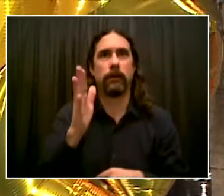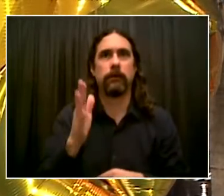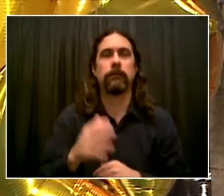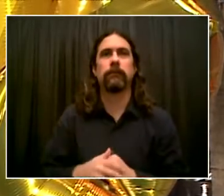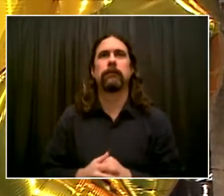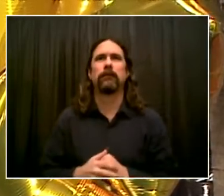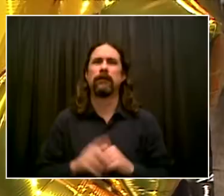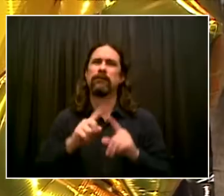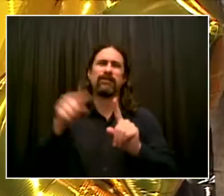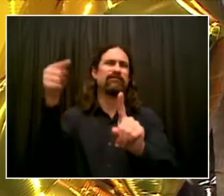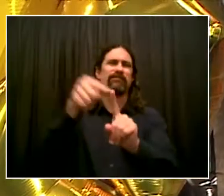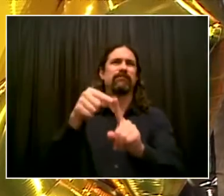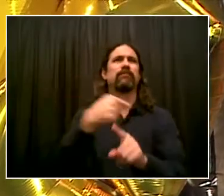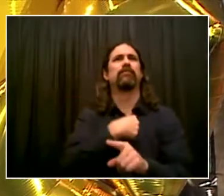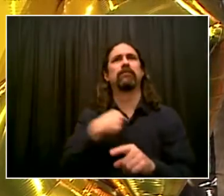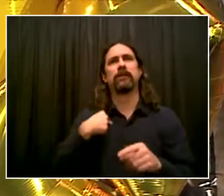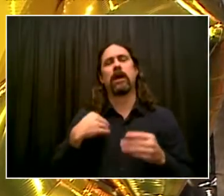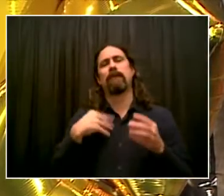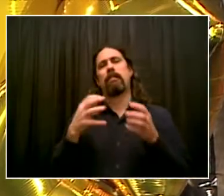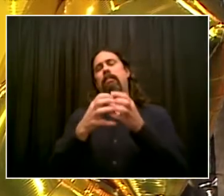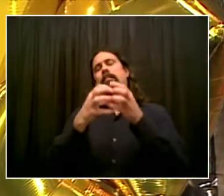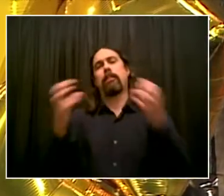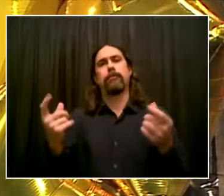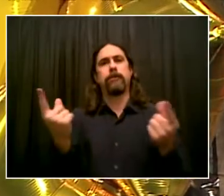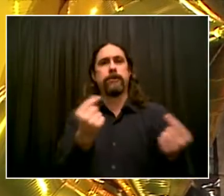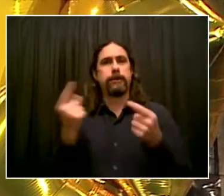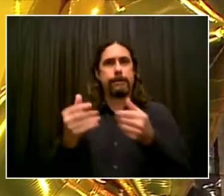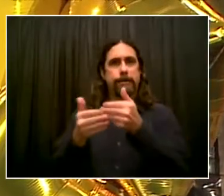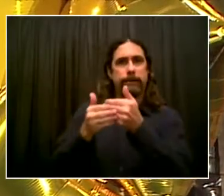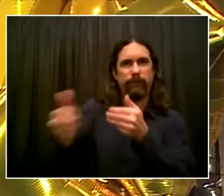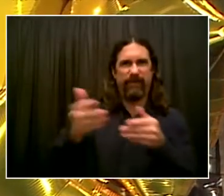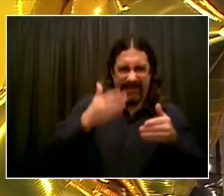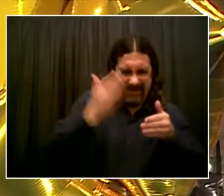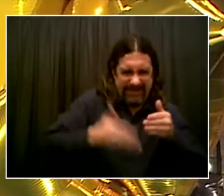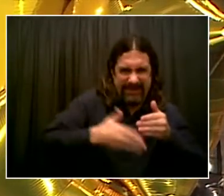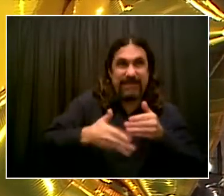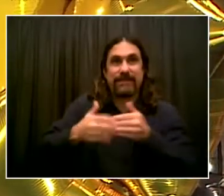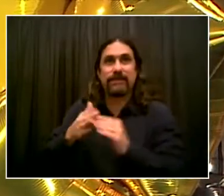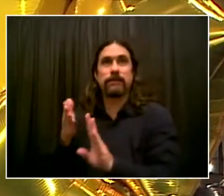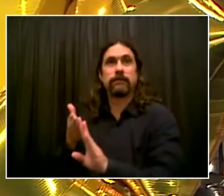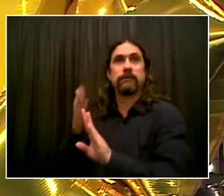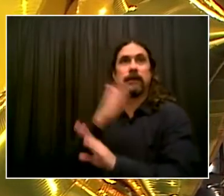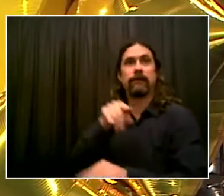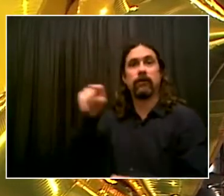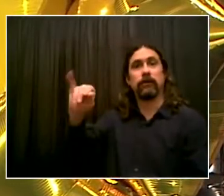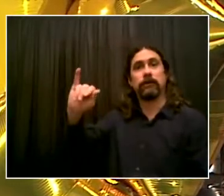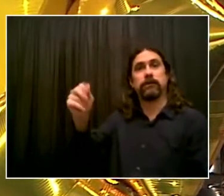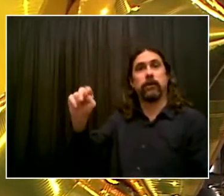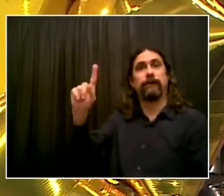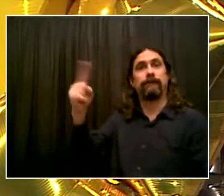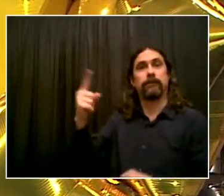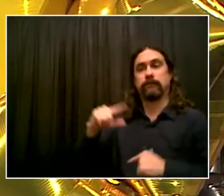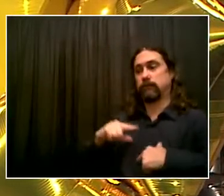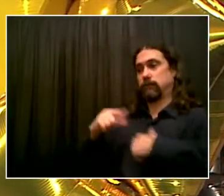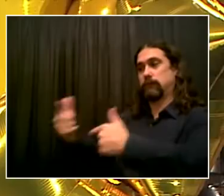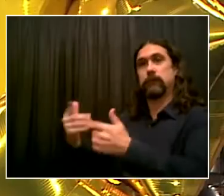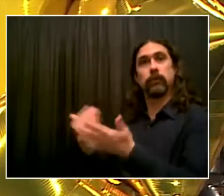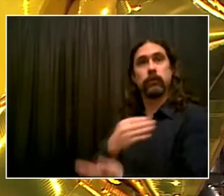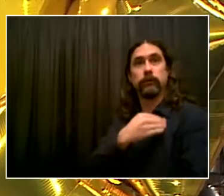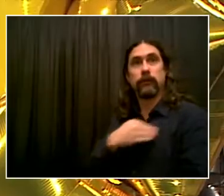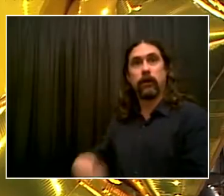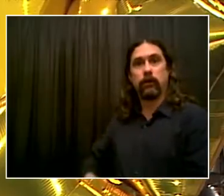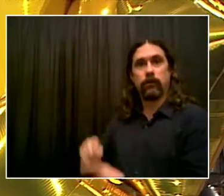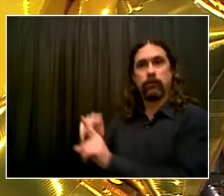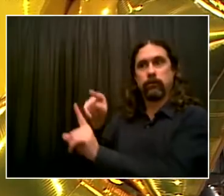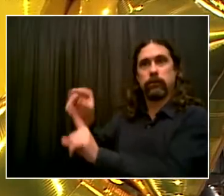next administration has everything they need to succeed. And I think it's going to be a very good new year for New York City on so many levels.